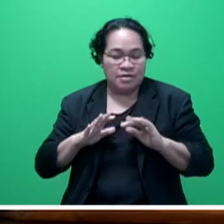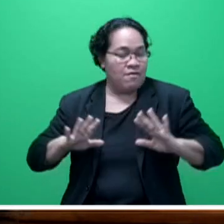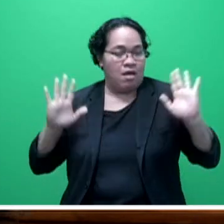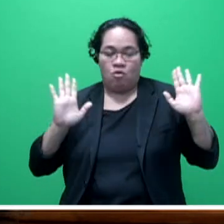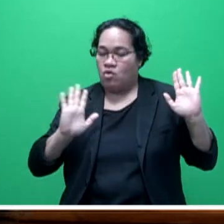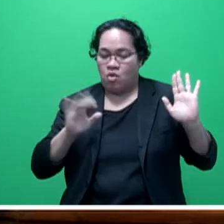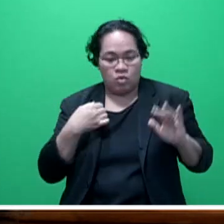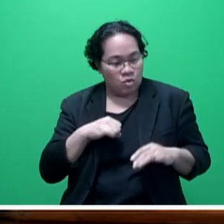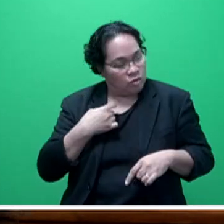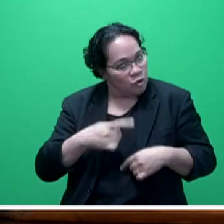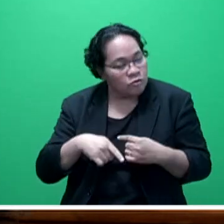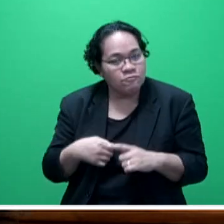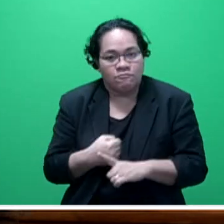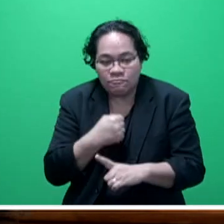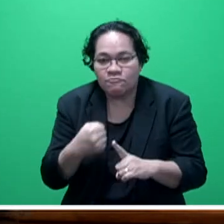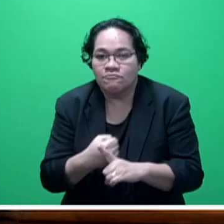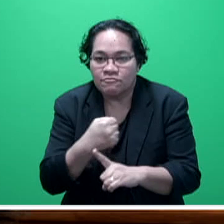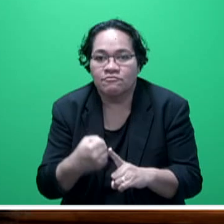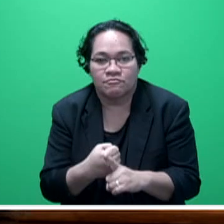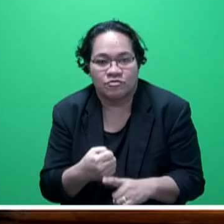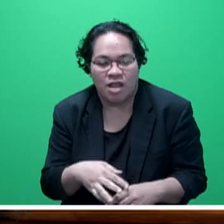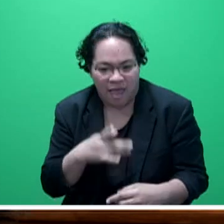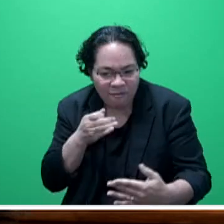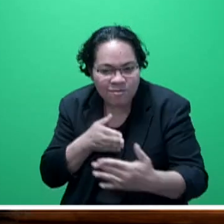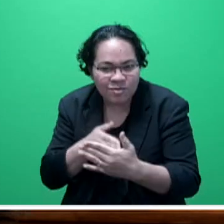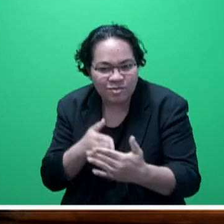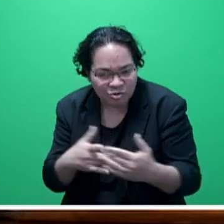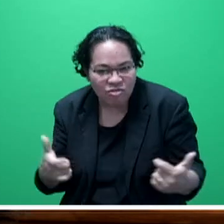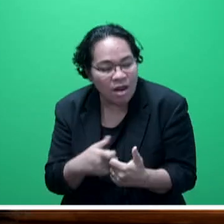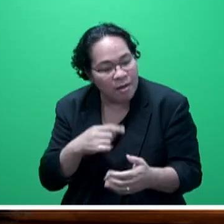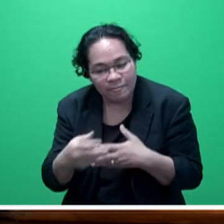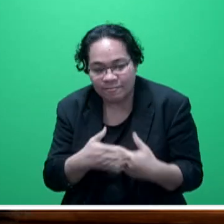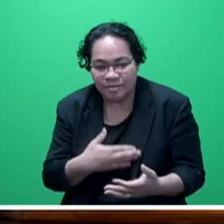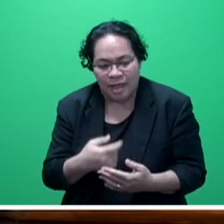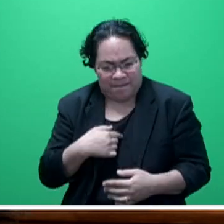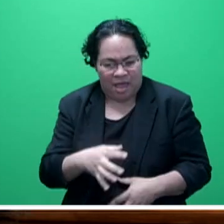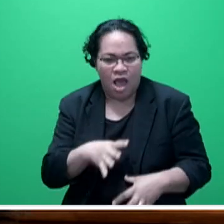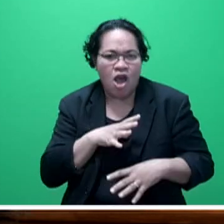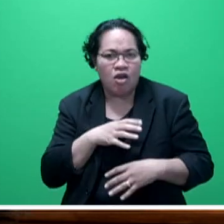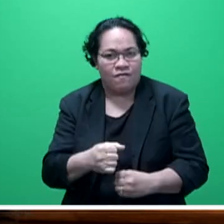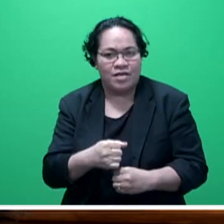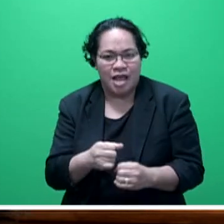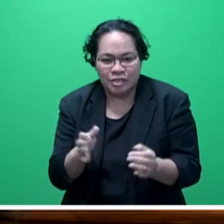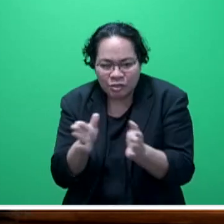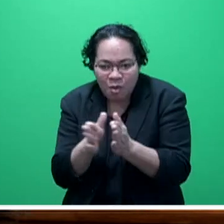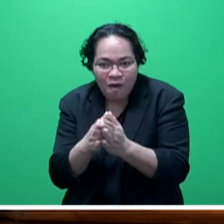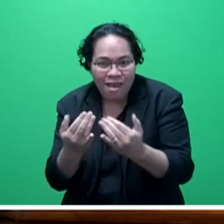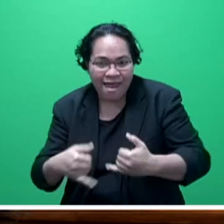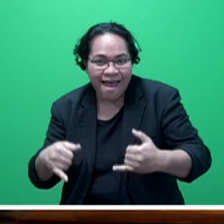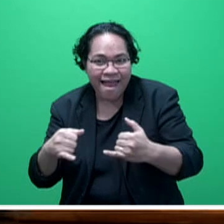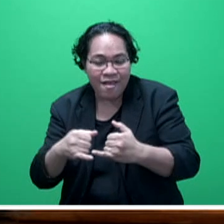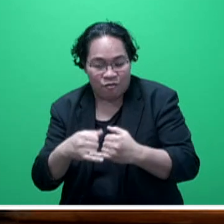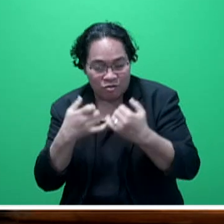adversity. I am confident, as a small island state, we have portrayed